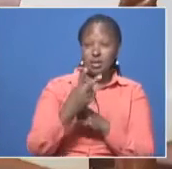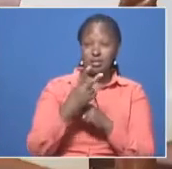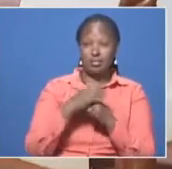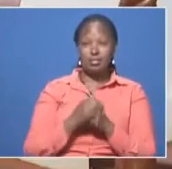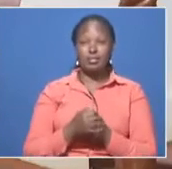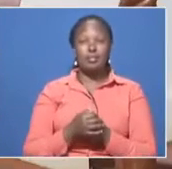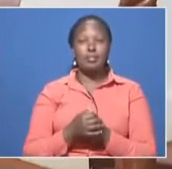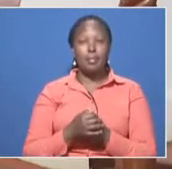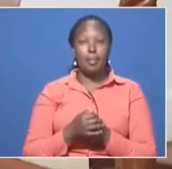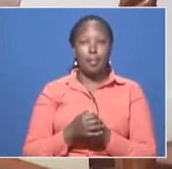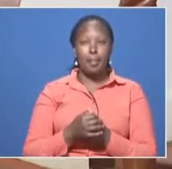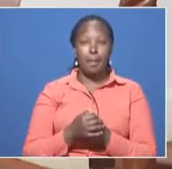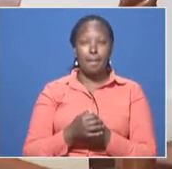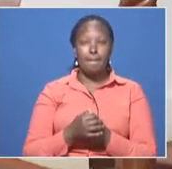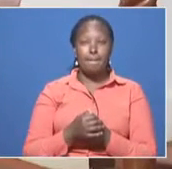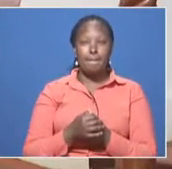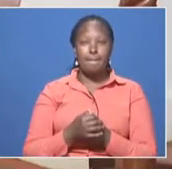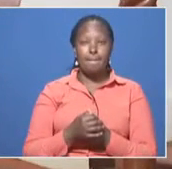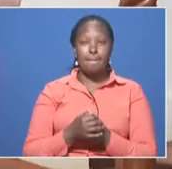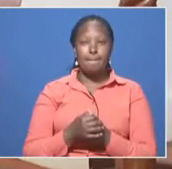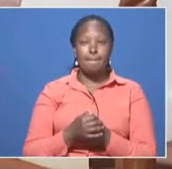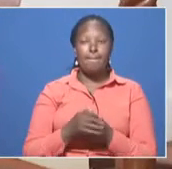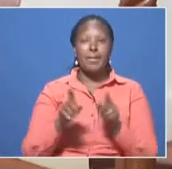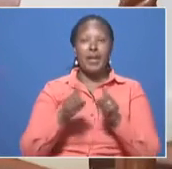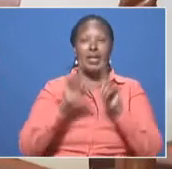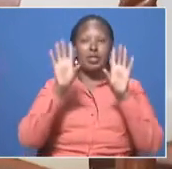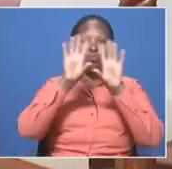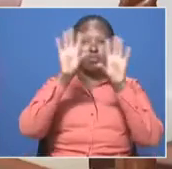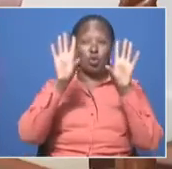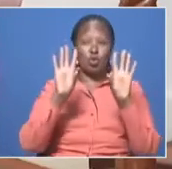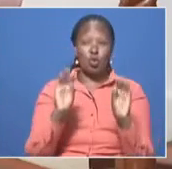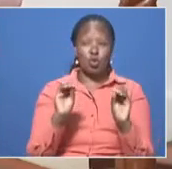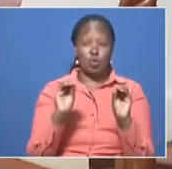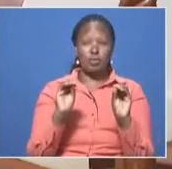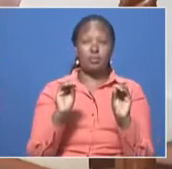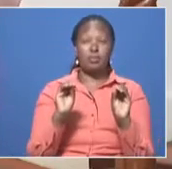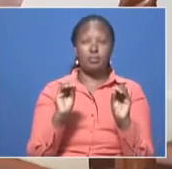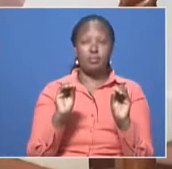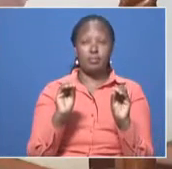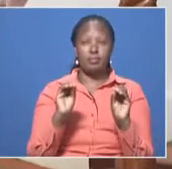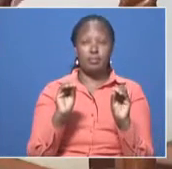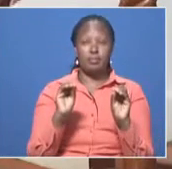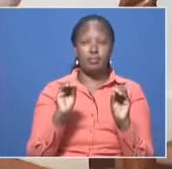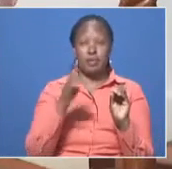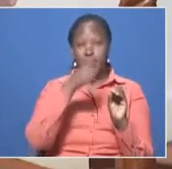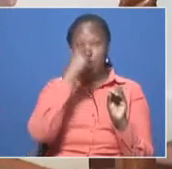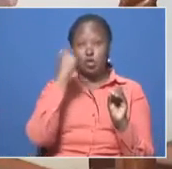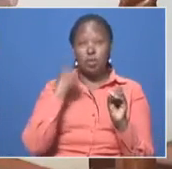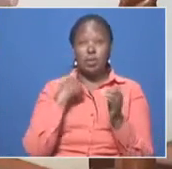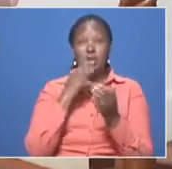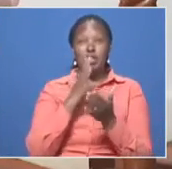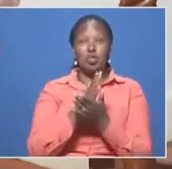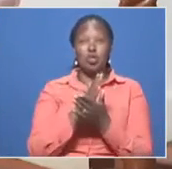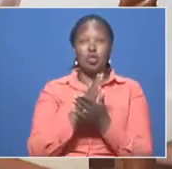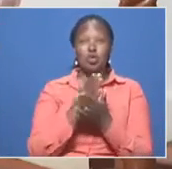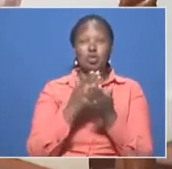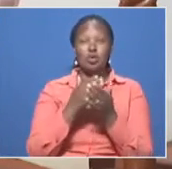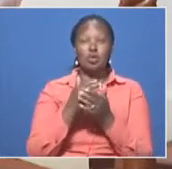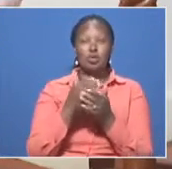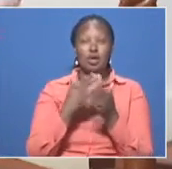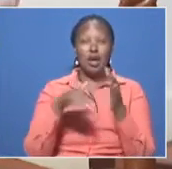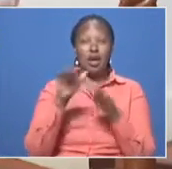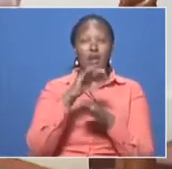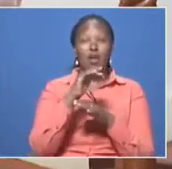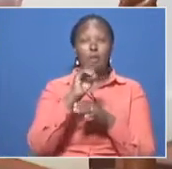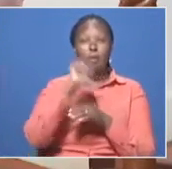Wow. As we conclude, and because I cover politics, I just have